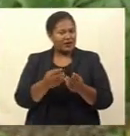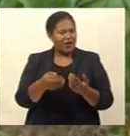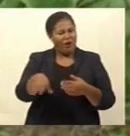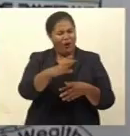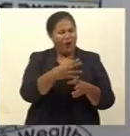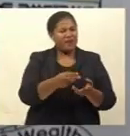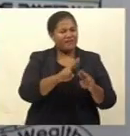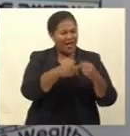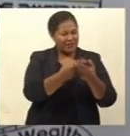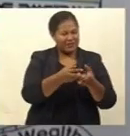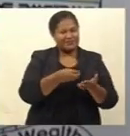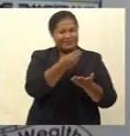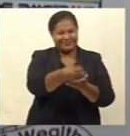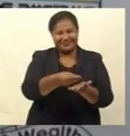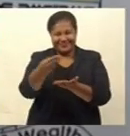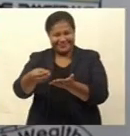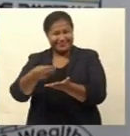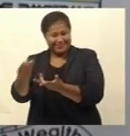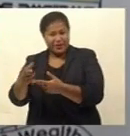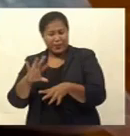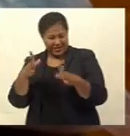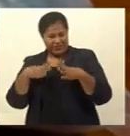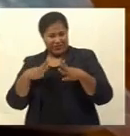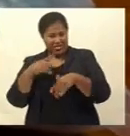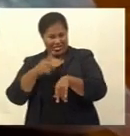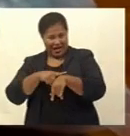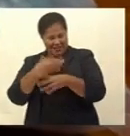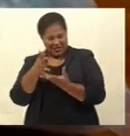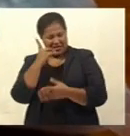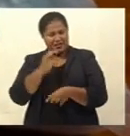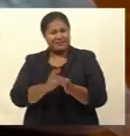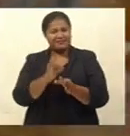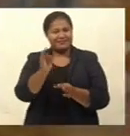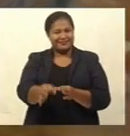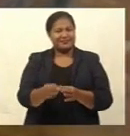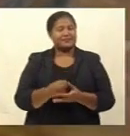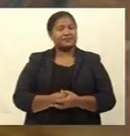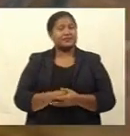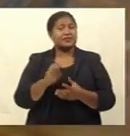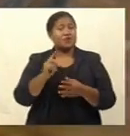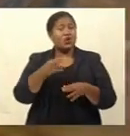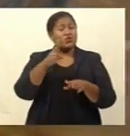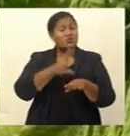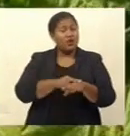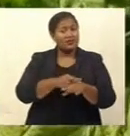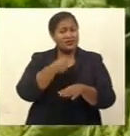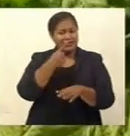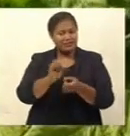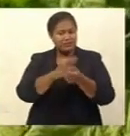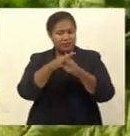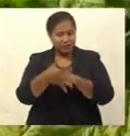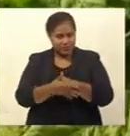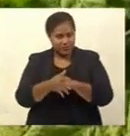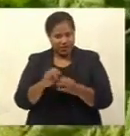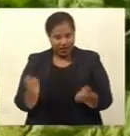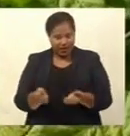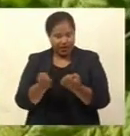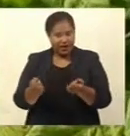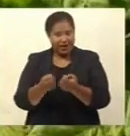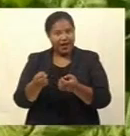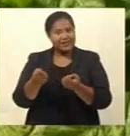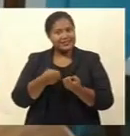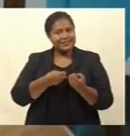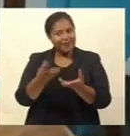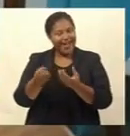can utilize the free time that they've currently got. Dr. Reddy says the COVID-19 pandemic has boosted the supply chain.